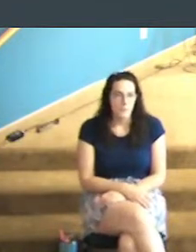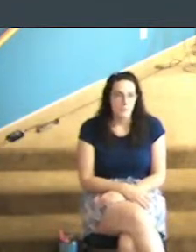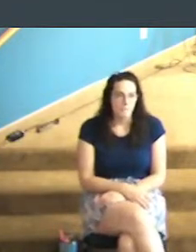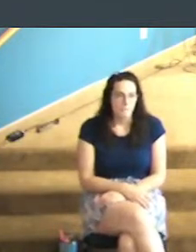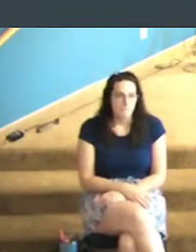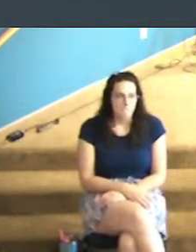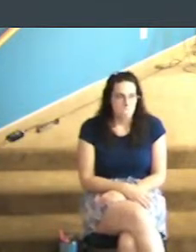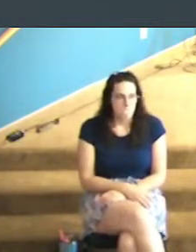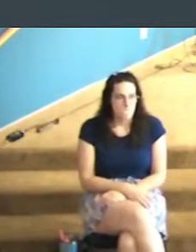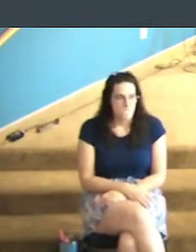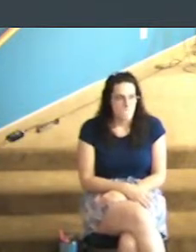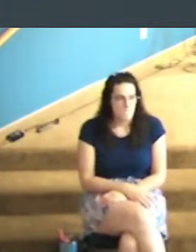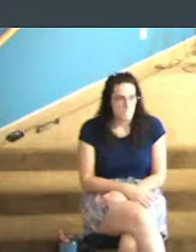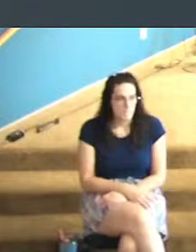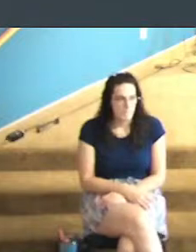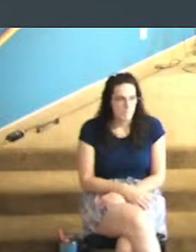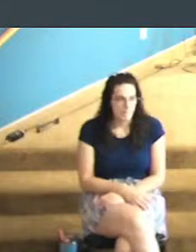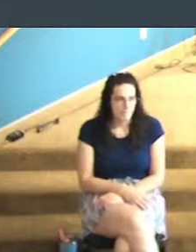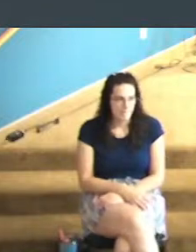Ephesians 2.